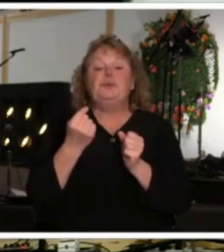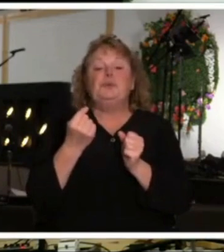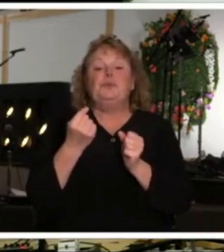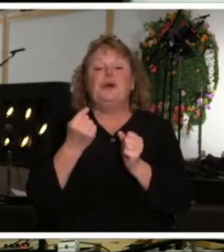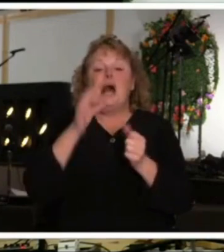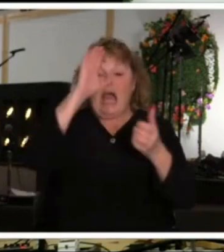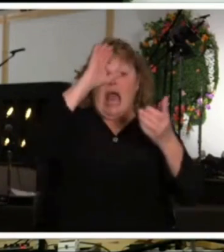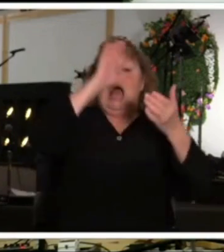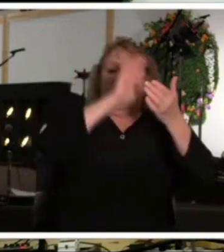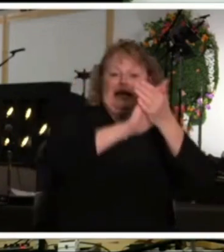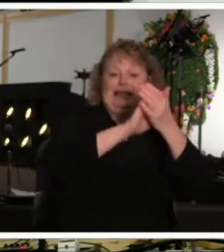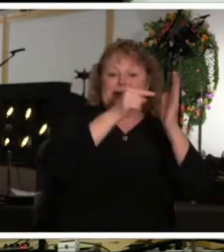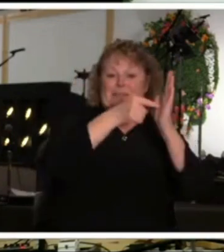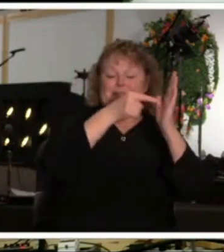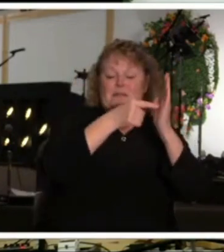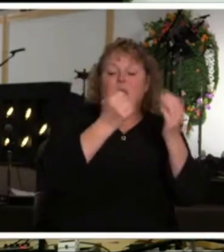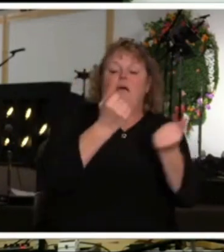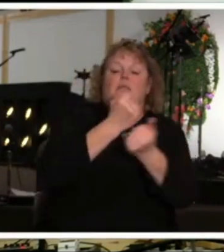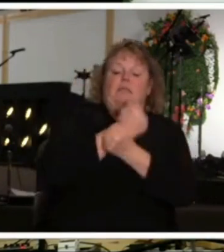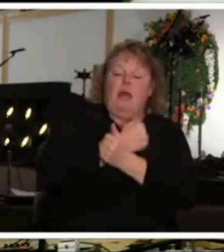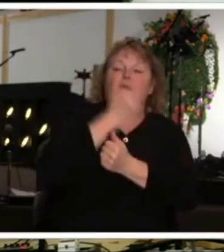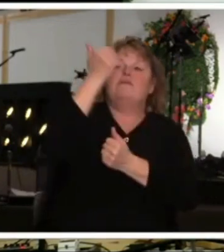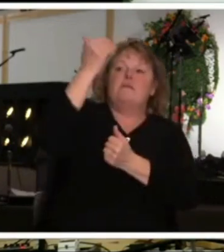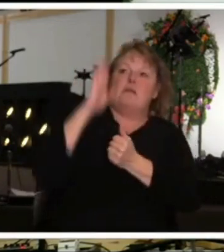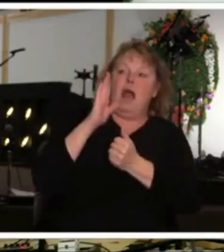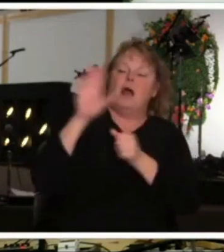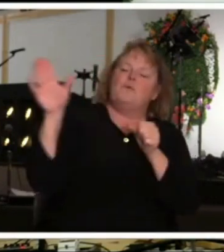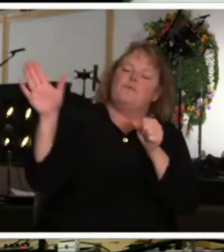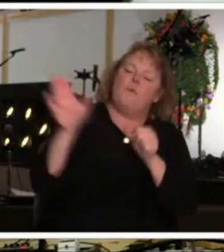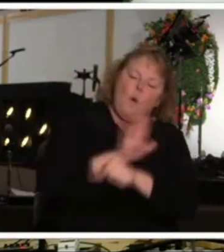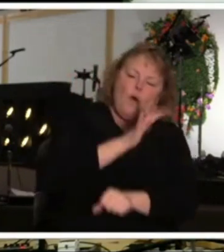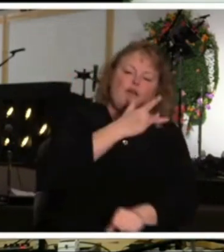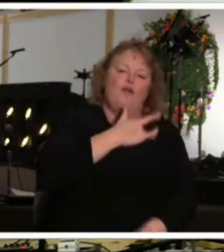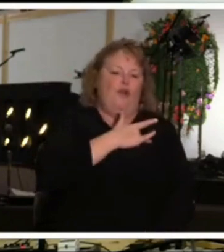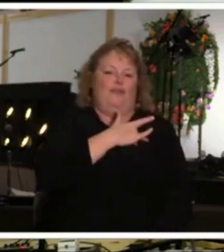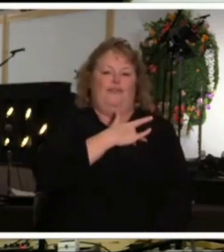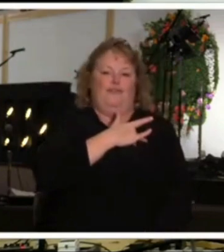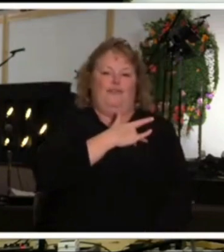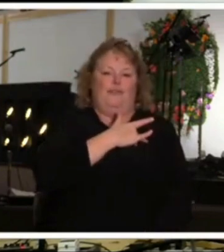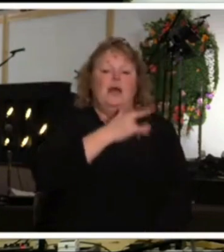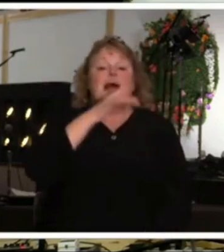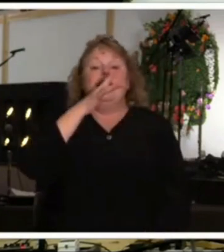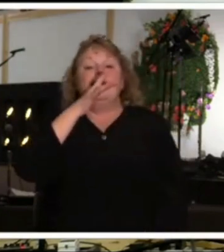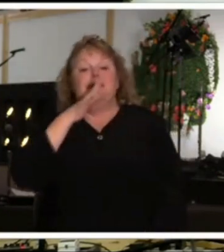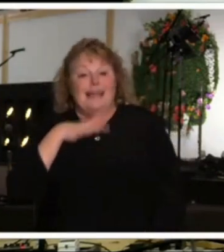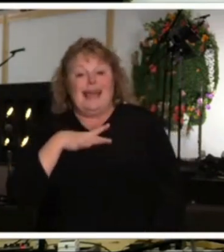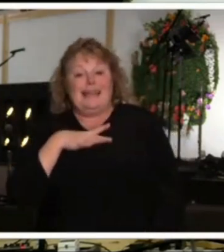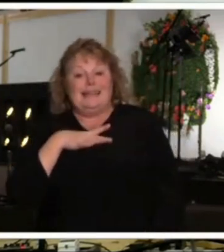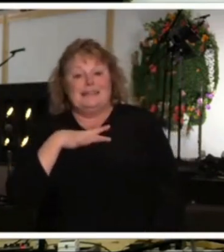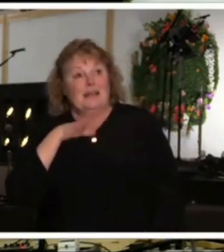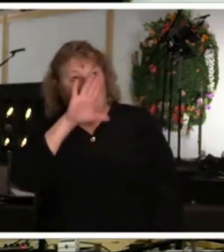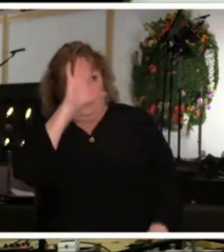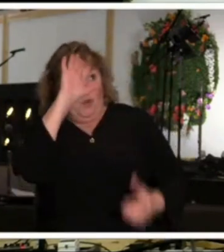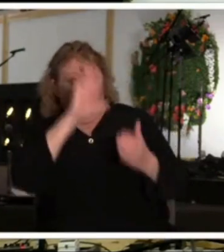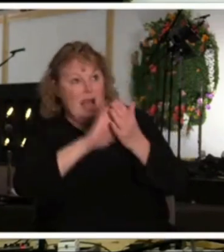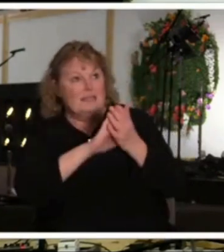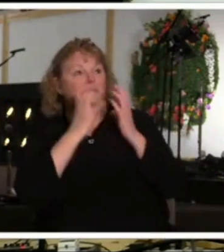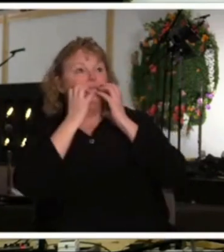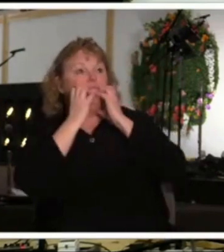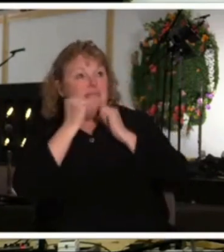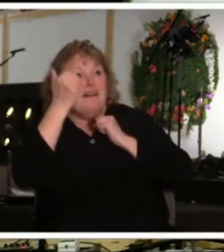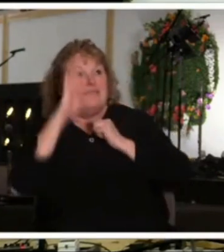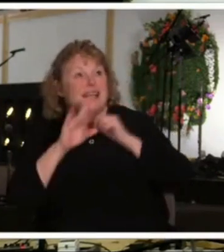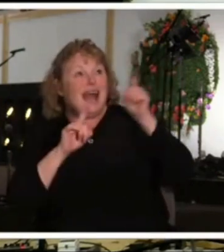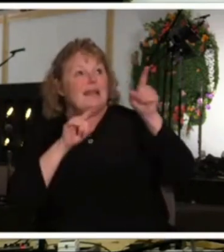husbands, love the Lord God with all your heart. Ladies, if your husband has a heart for God, he